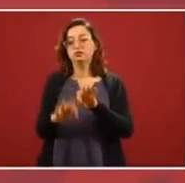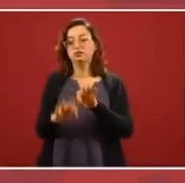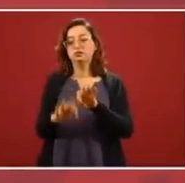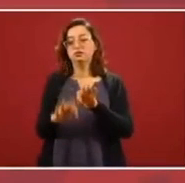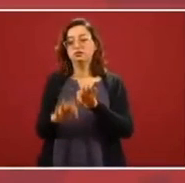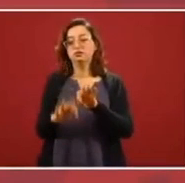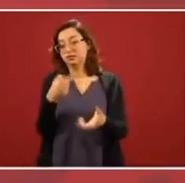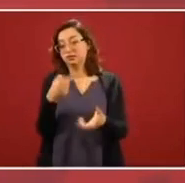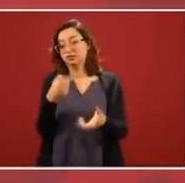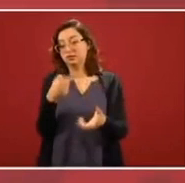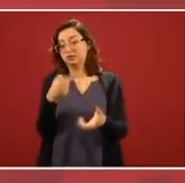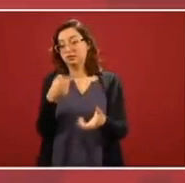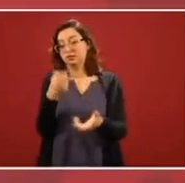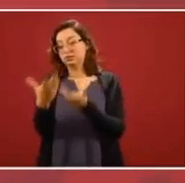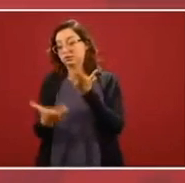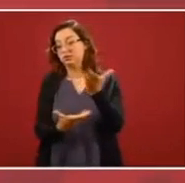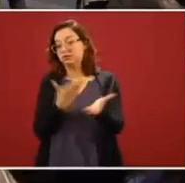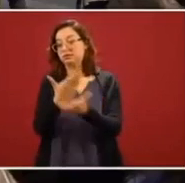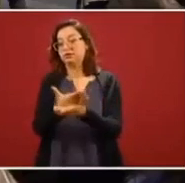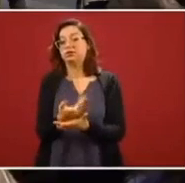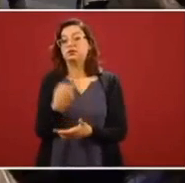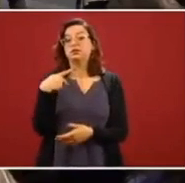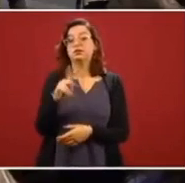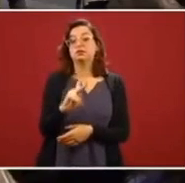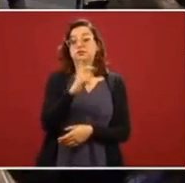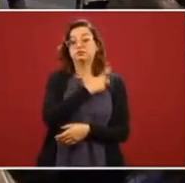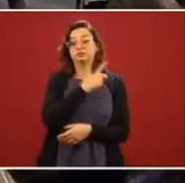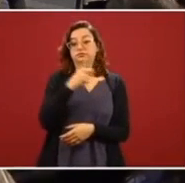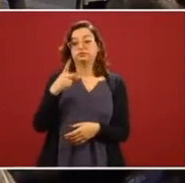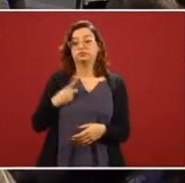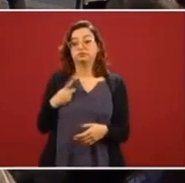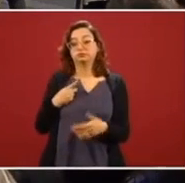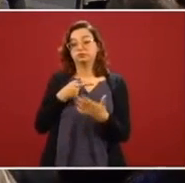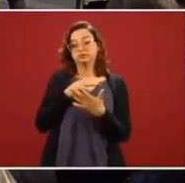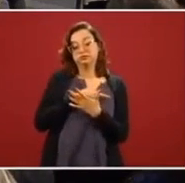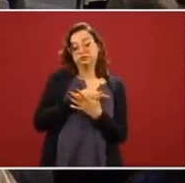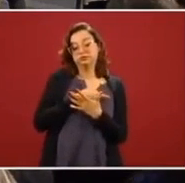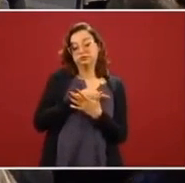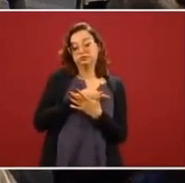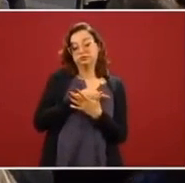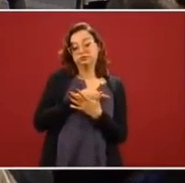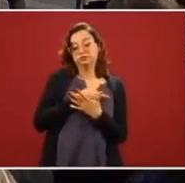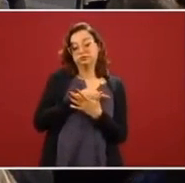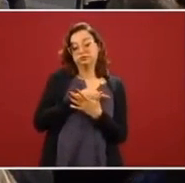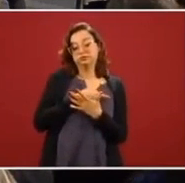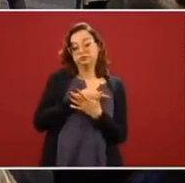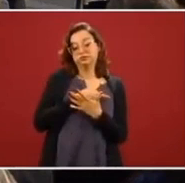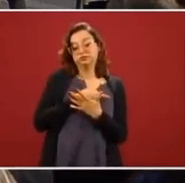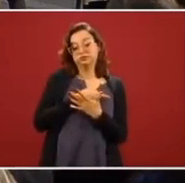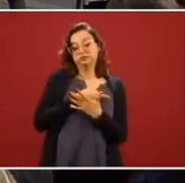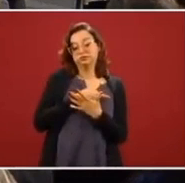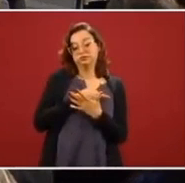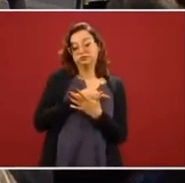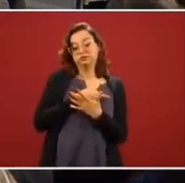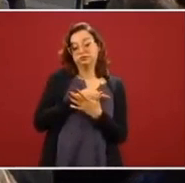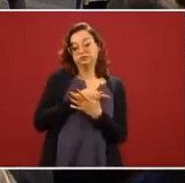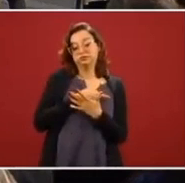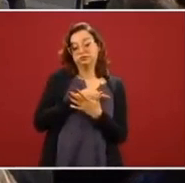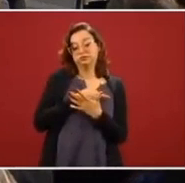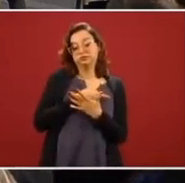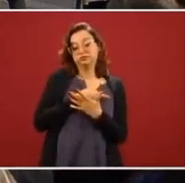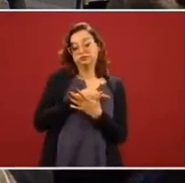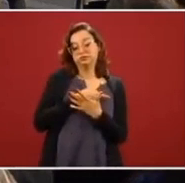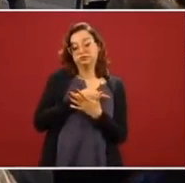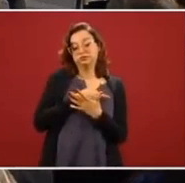you are proposing. Pero hay que verlo en el marco But, de but we need to look at it within